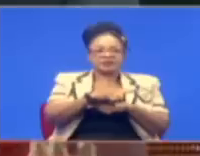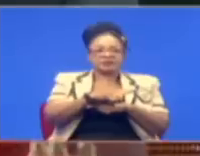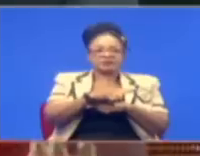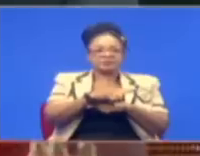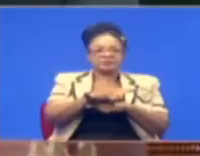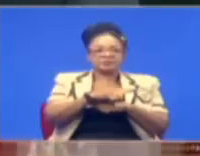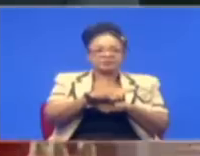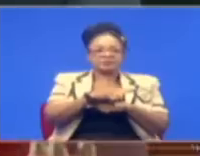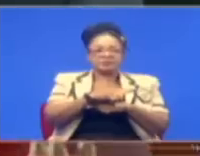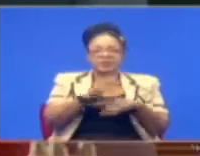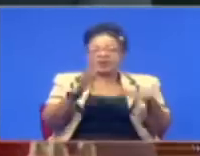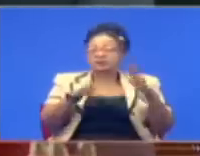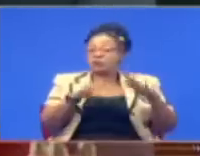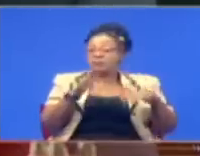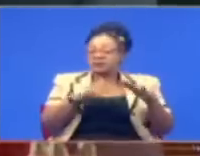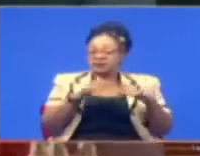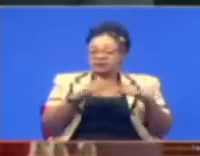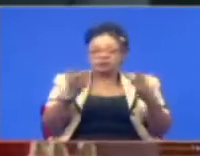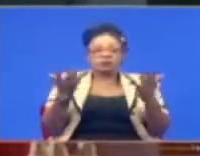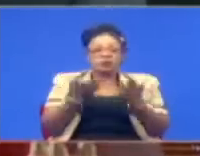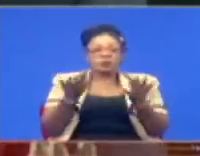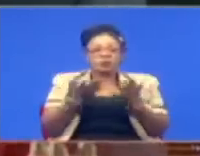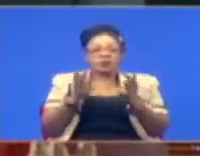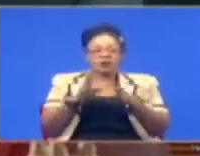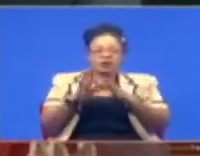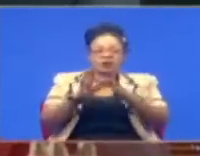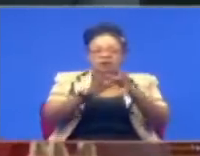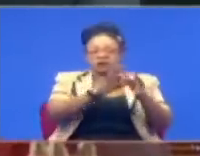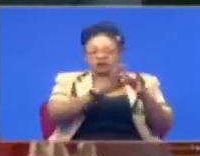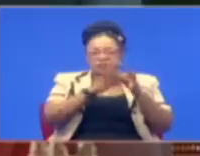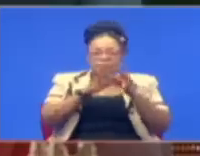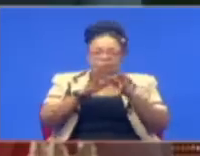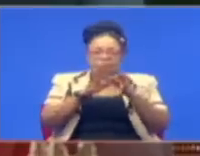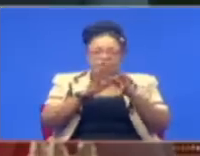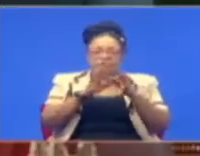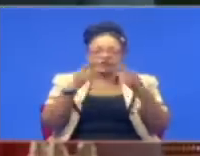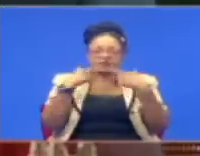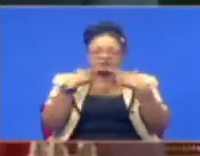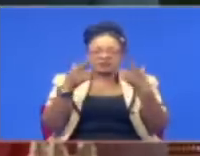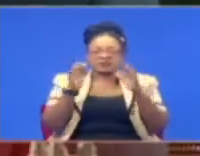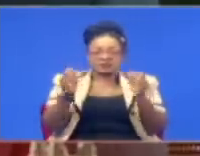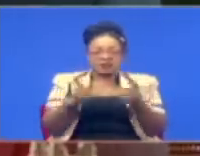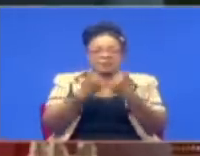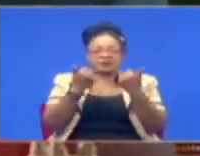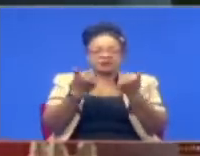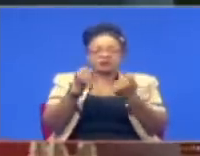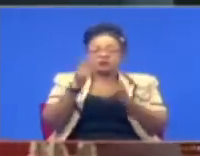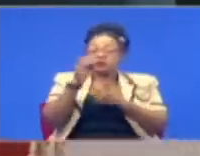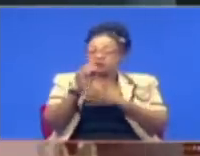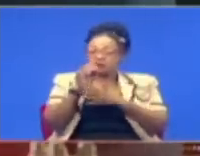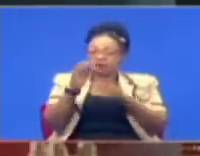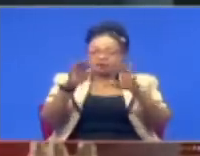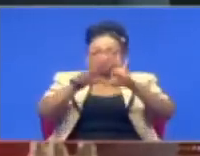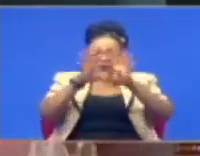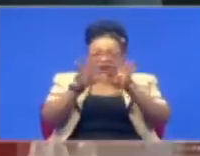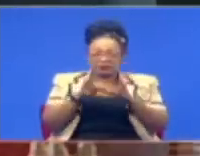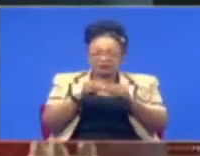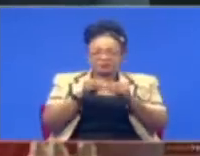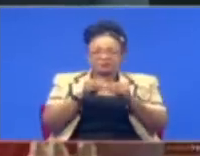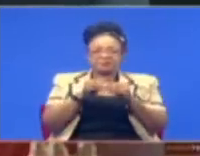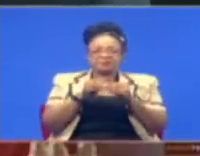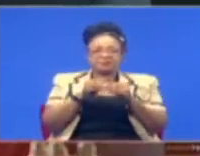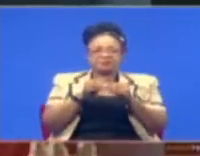Kenya, where collation of results is taking place. So cumulatively, a petitioner who